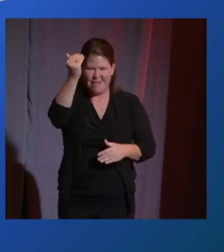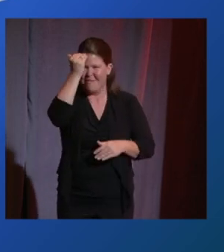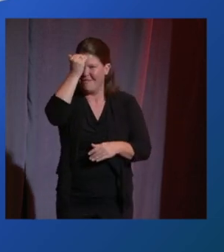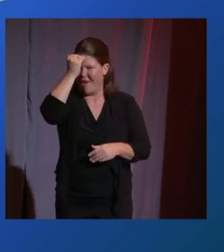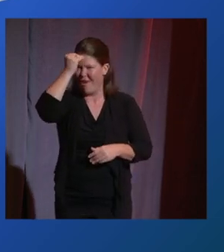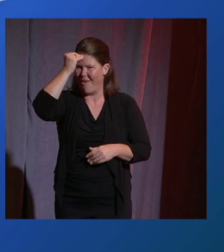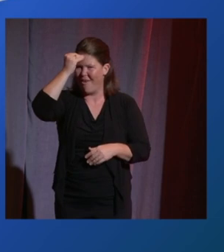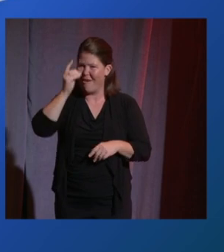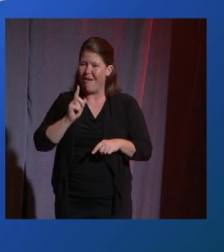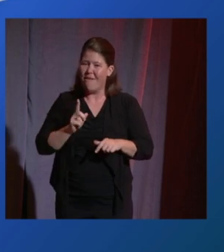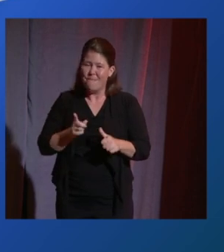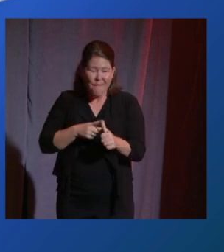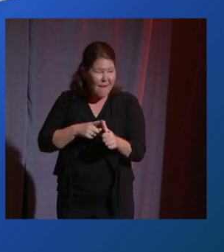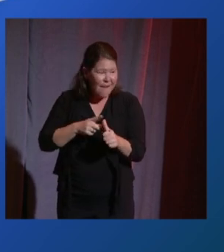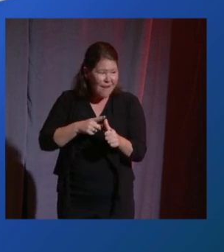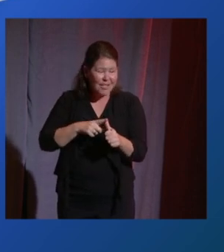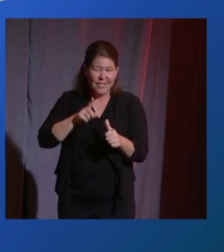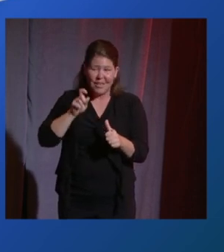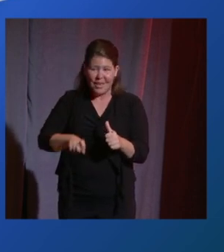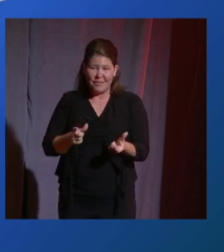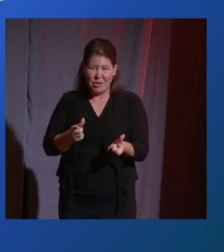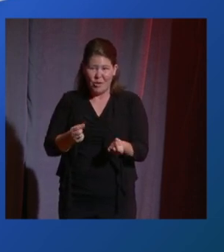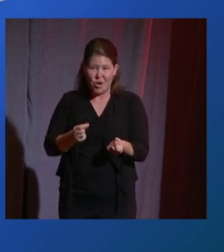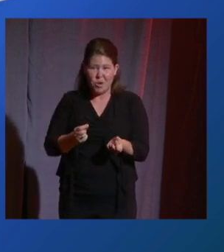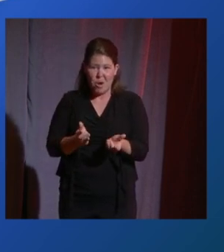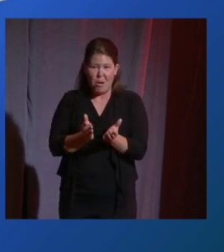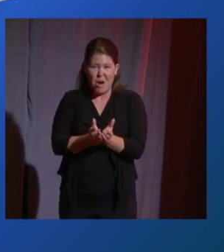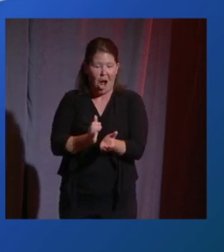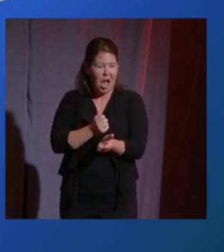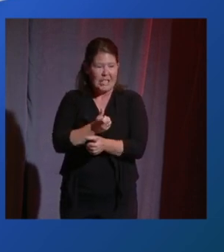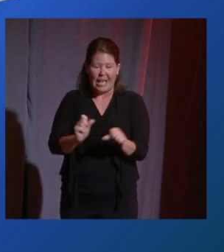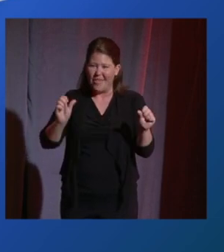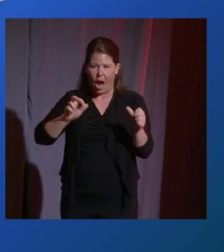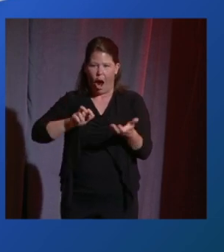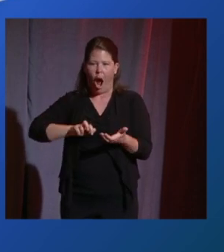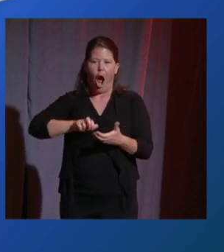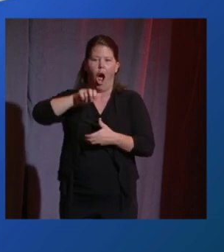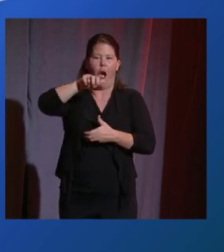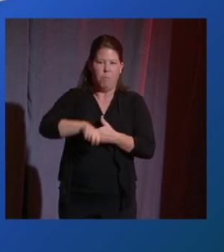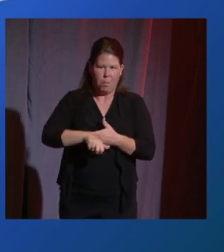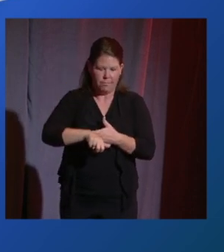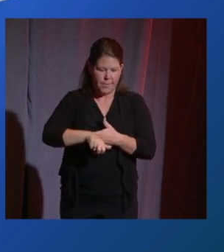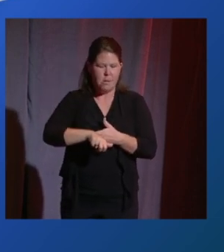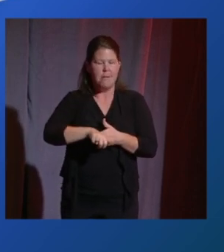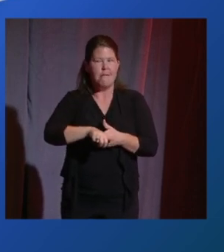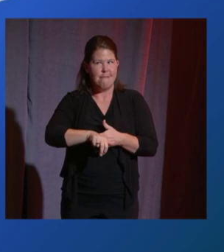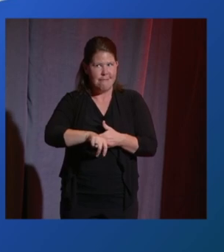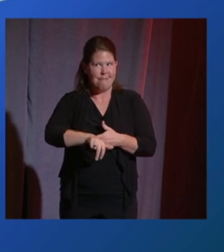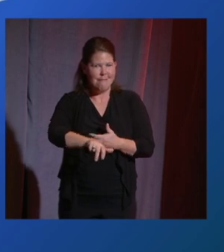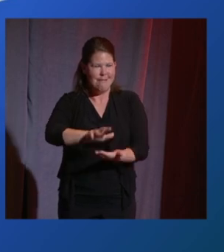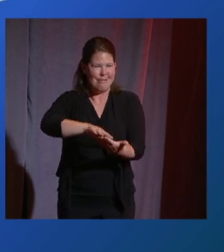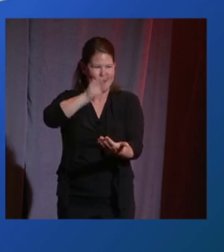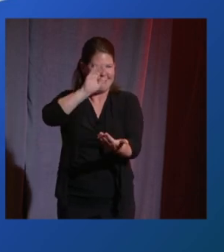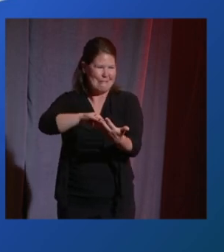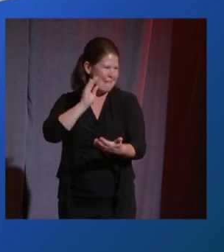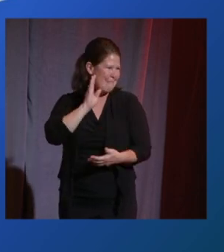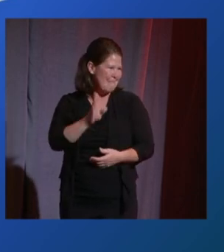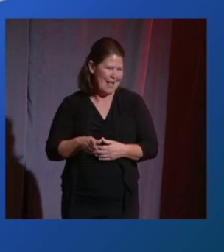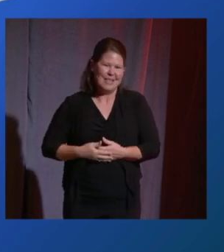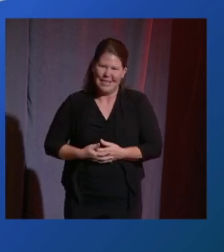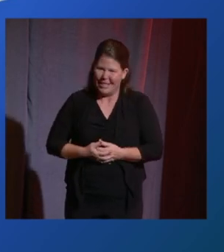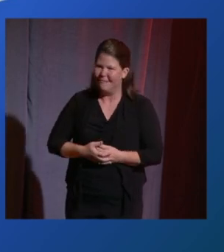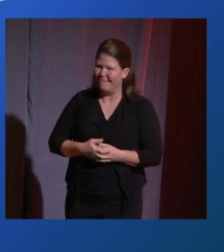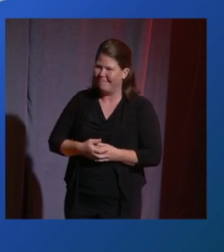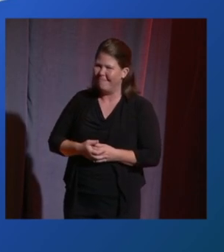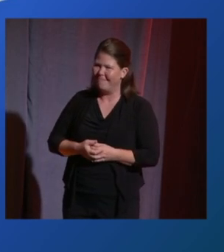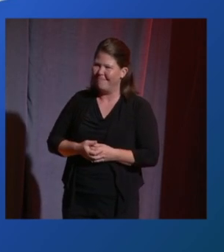forward there are plenty of tools that are out there that can help you to determine if that's the path you want to navigate on thank you